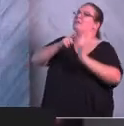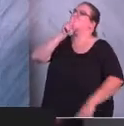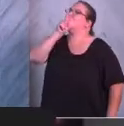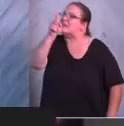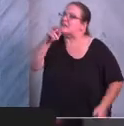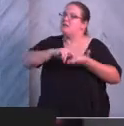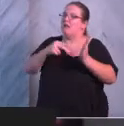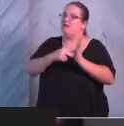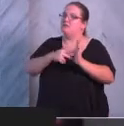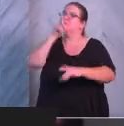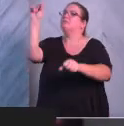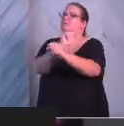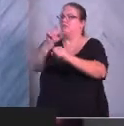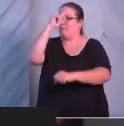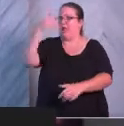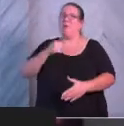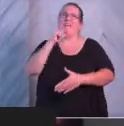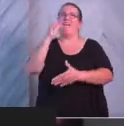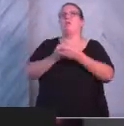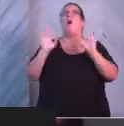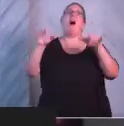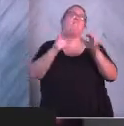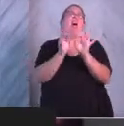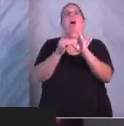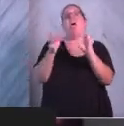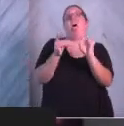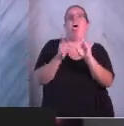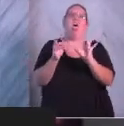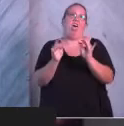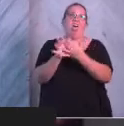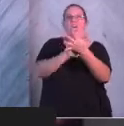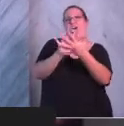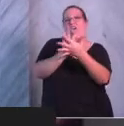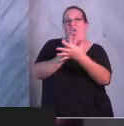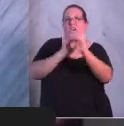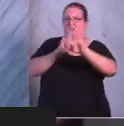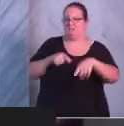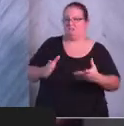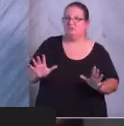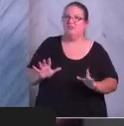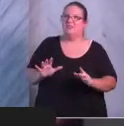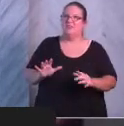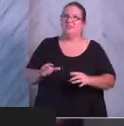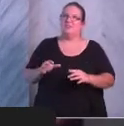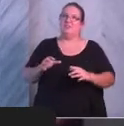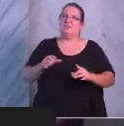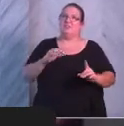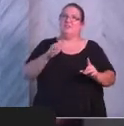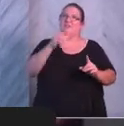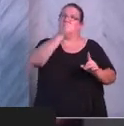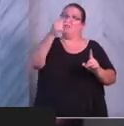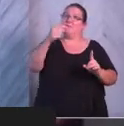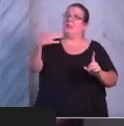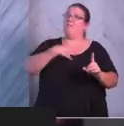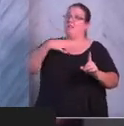what the real truth is and not some sort of half-assed excuse. Yet the government is appealing a 2019 Human Rights